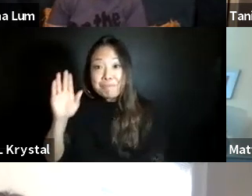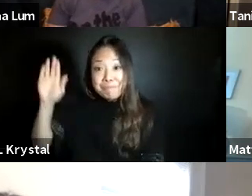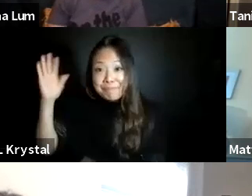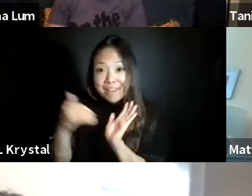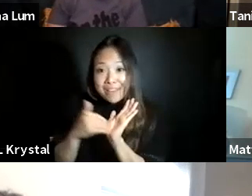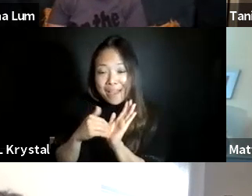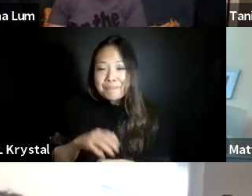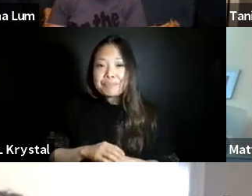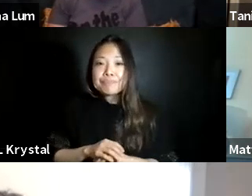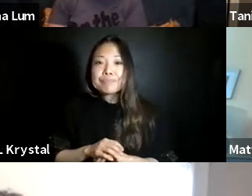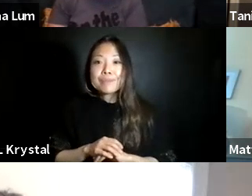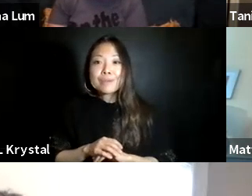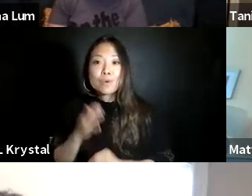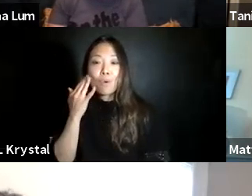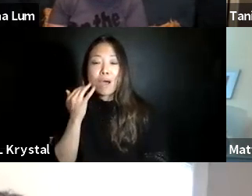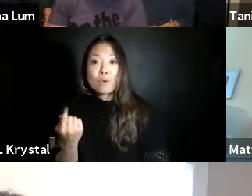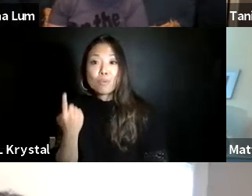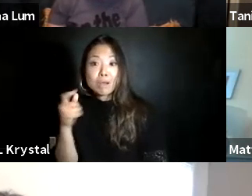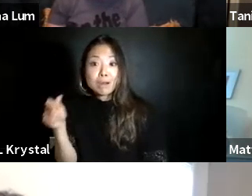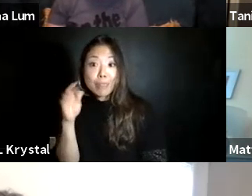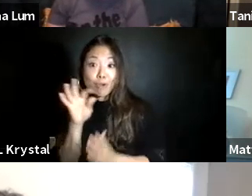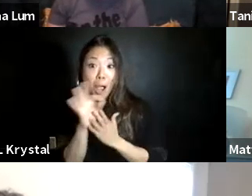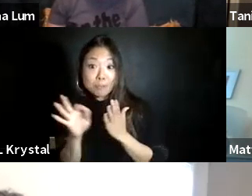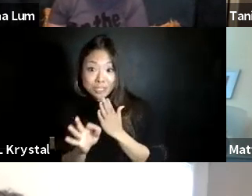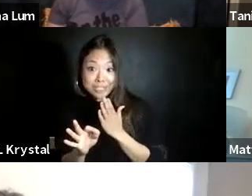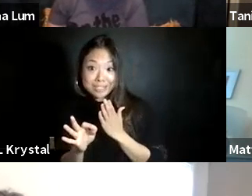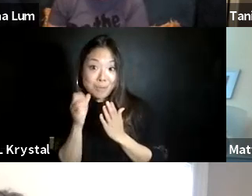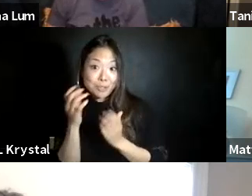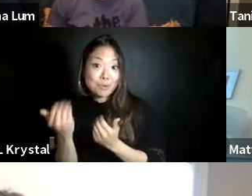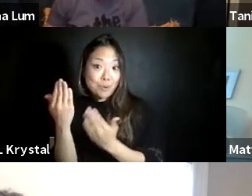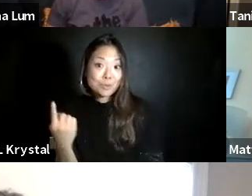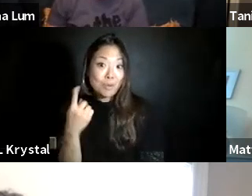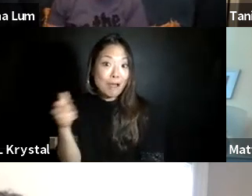other option of groupings out there, and then I'll be quiet.